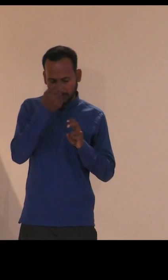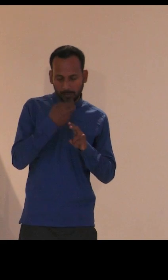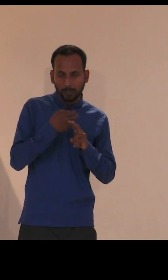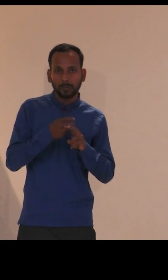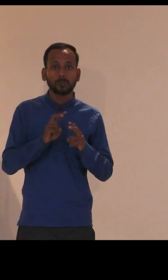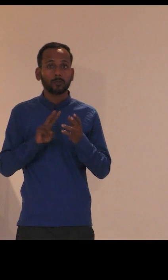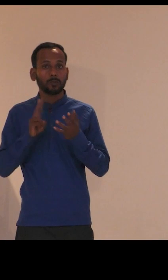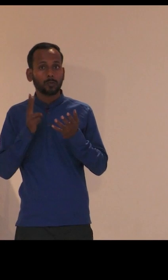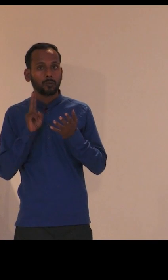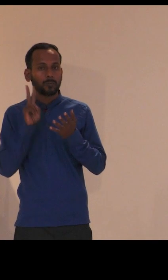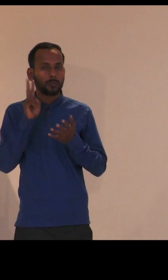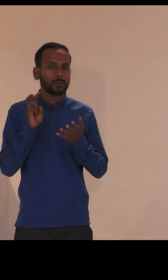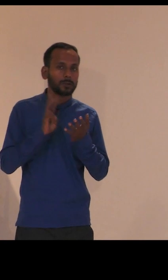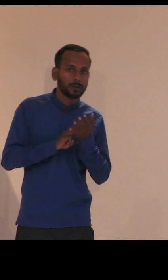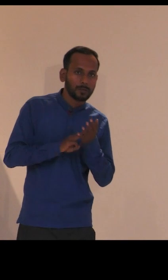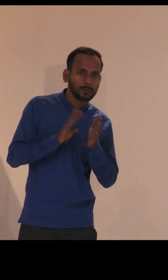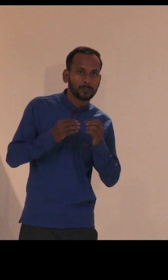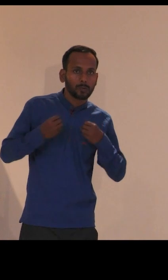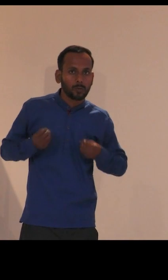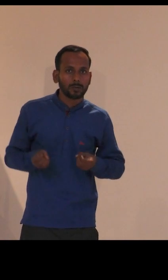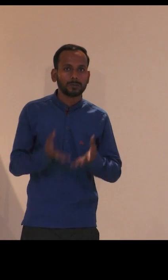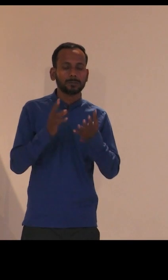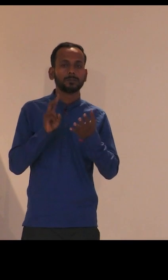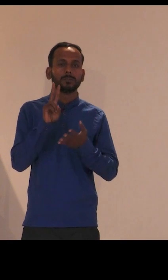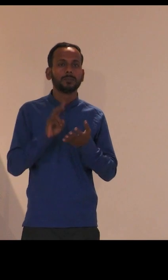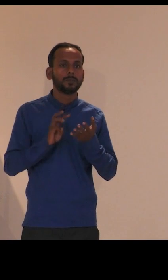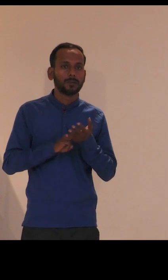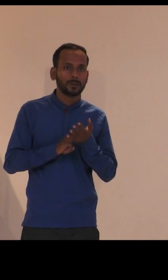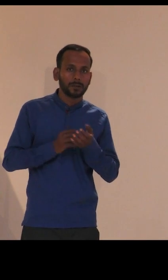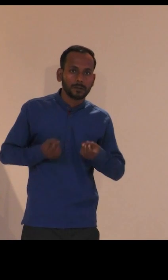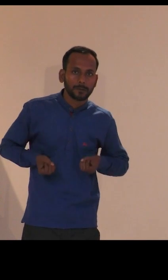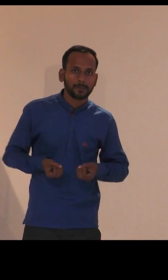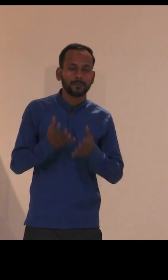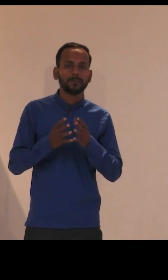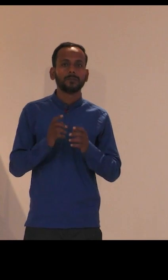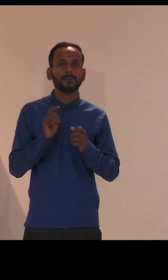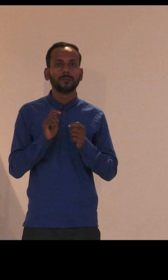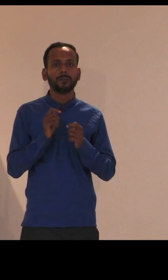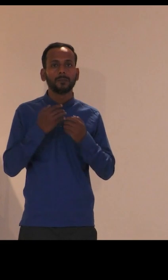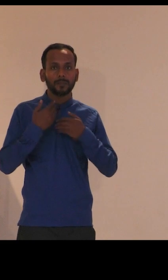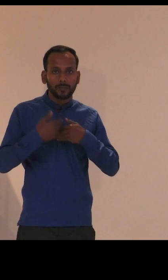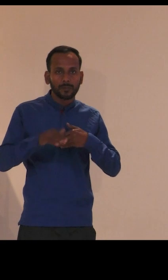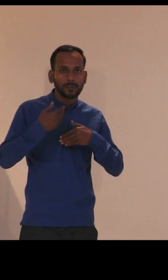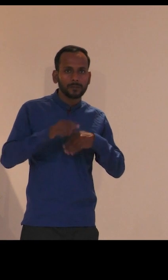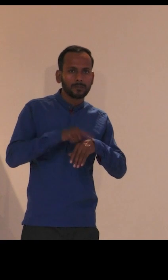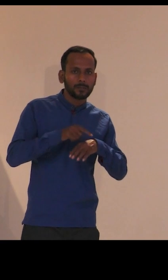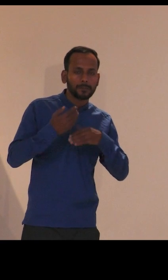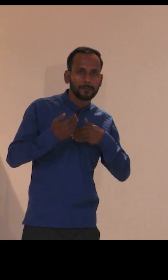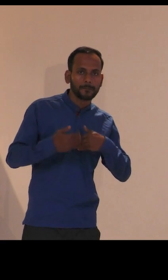volunteer-driven organization. Everybody is going to volunteer their stories, volunteer their time. It went very well for some time,